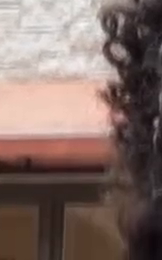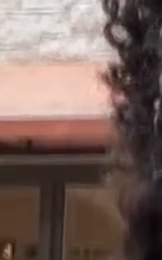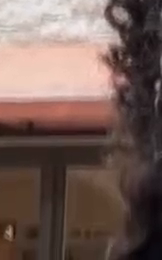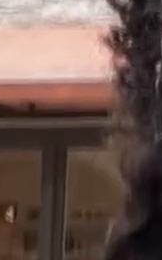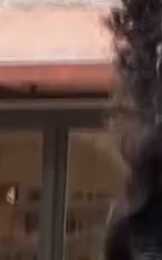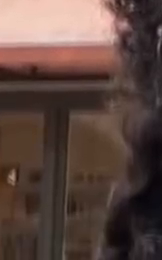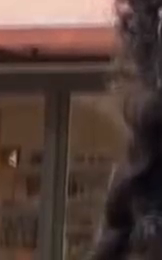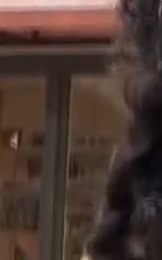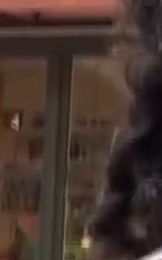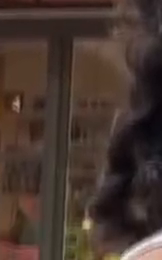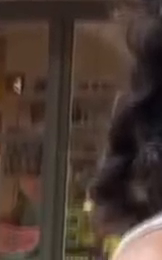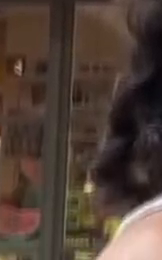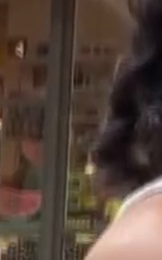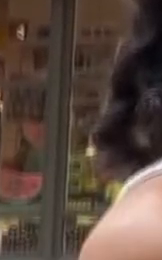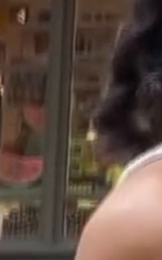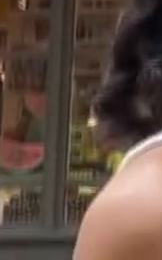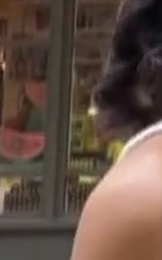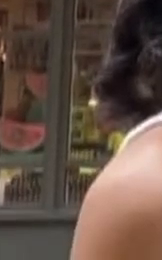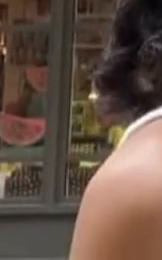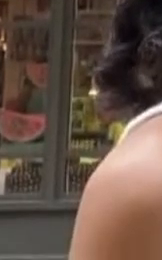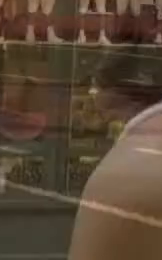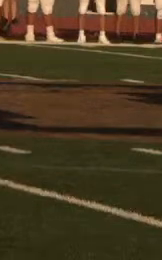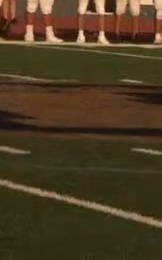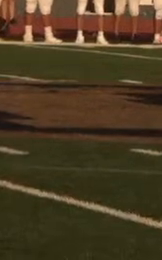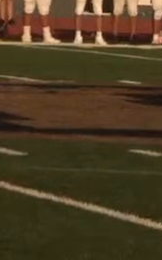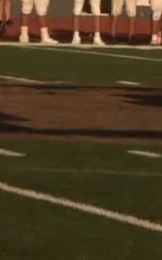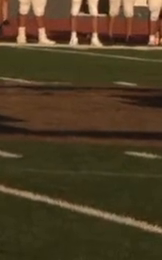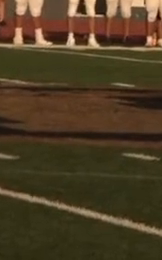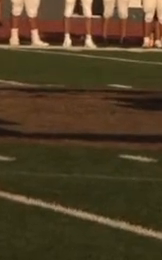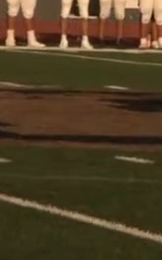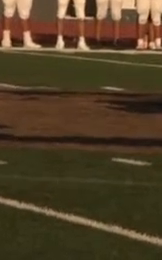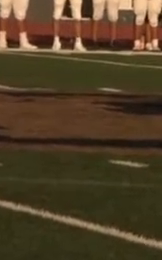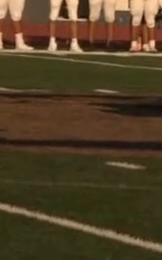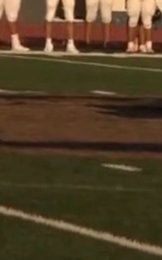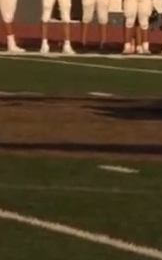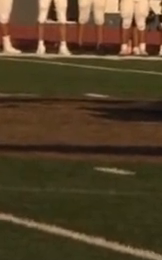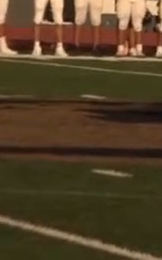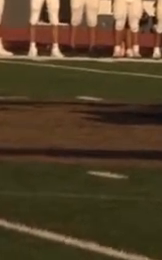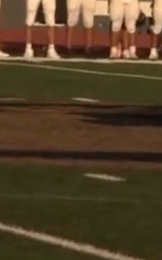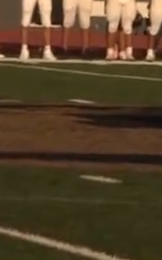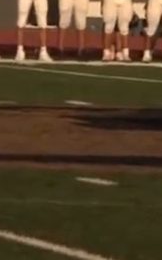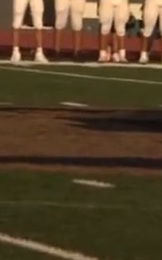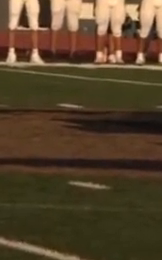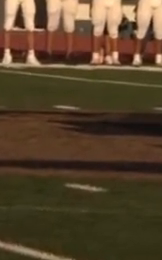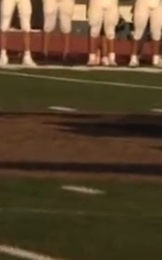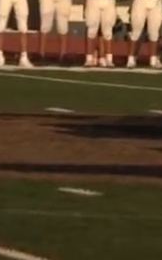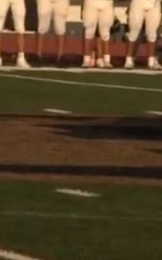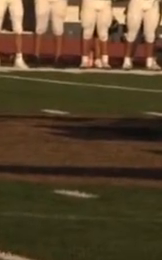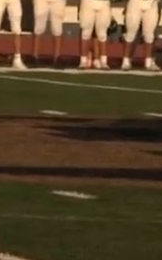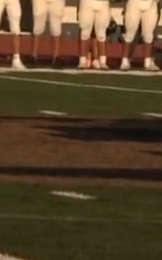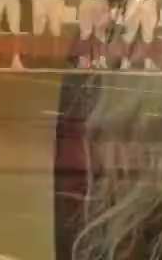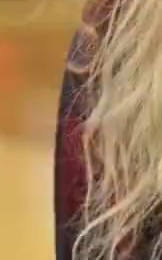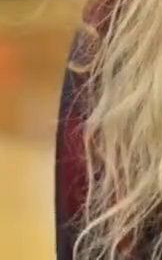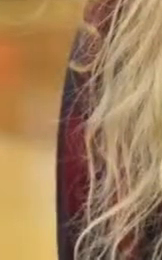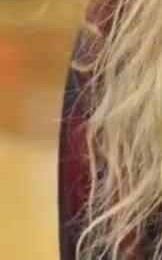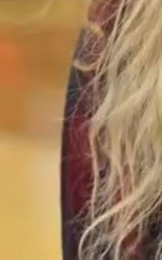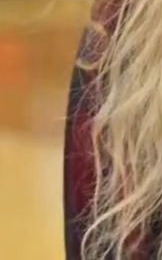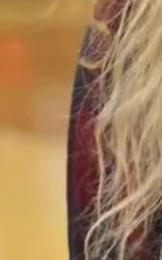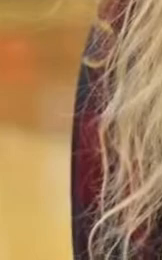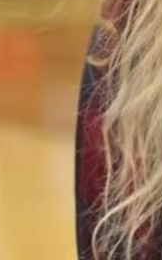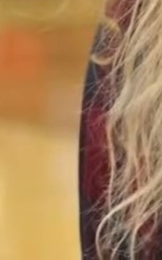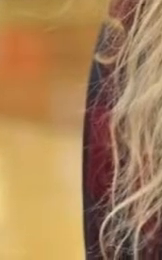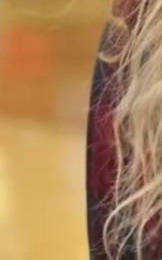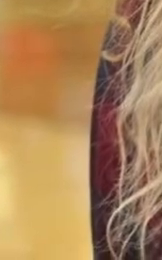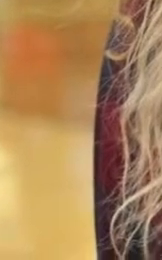www.saisd.net/graduation2023. We are streaming live right now, so check us out. And don't forget, for those of you interested in getting photos of your special graduate